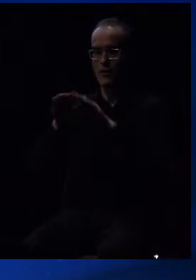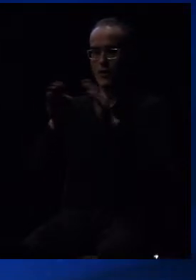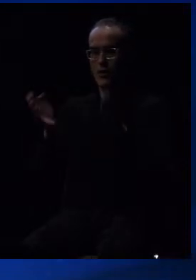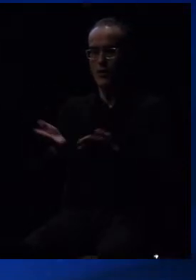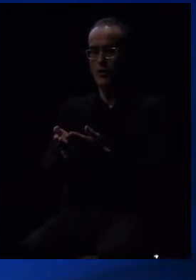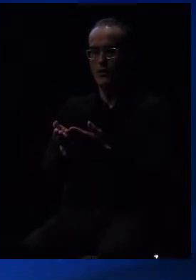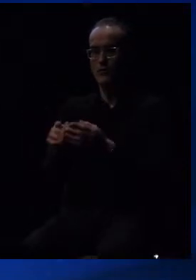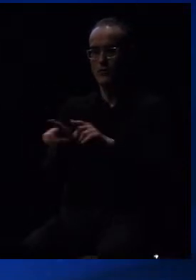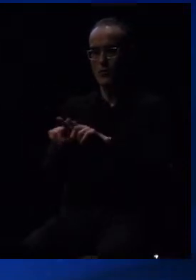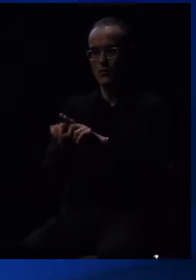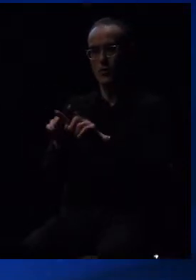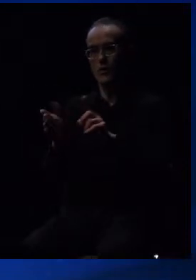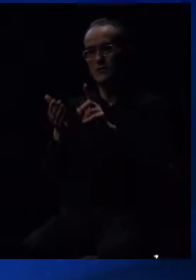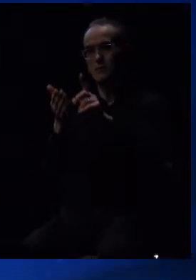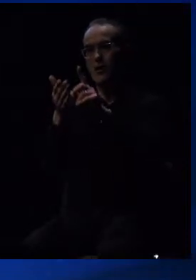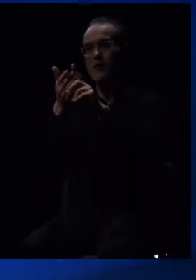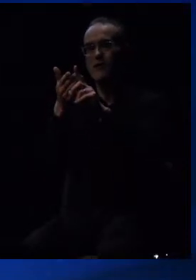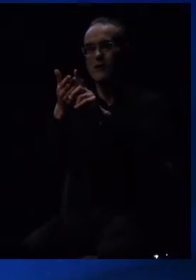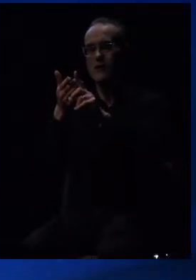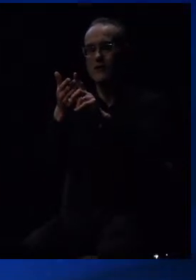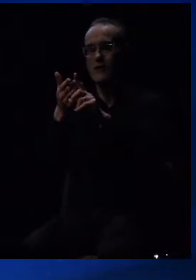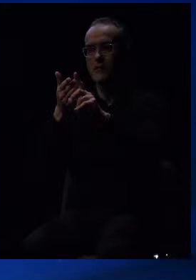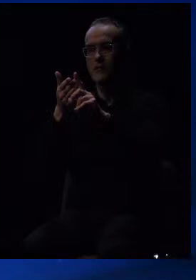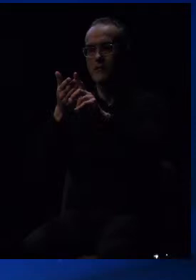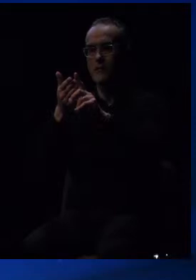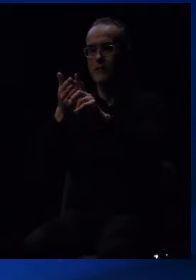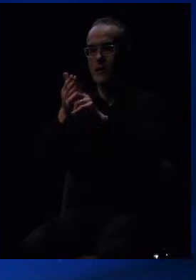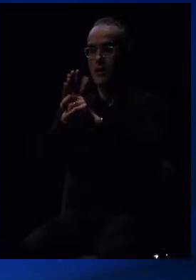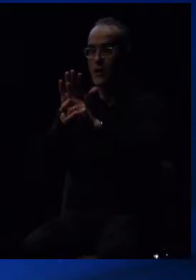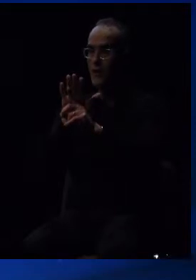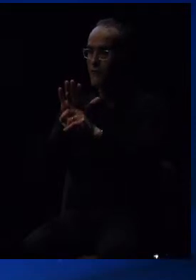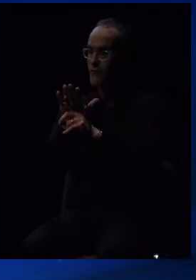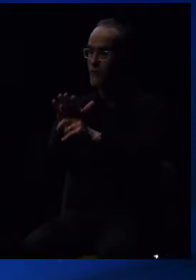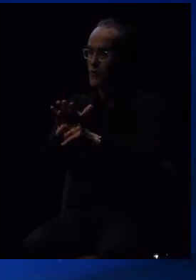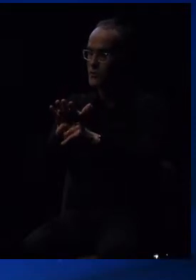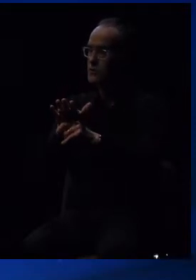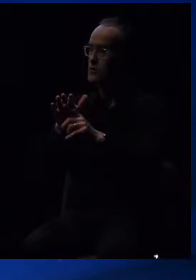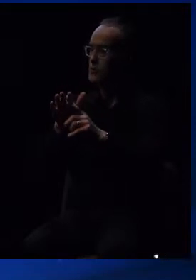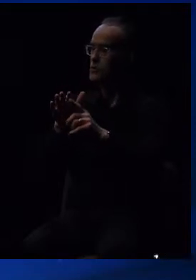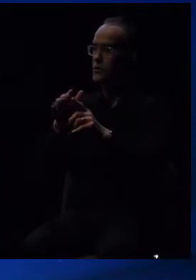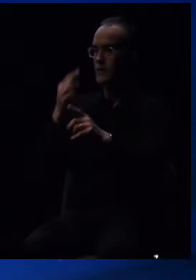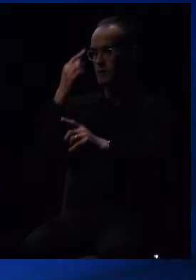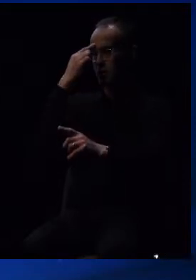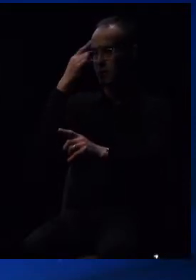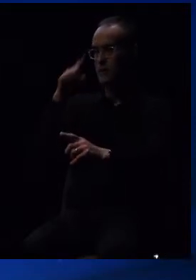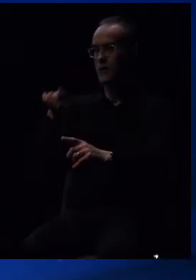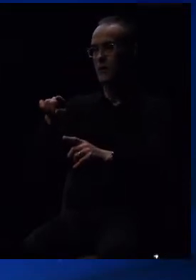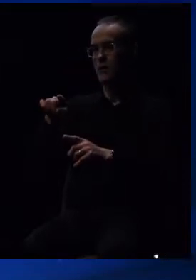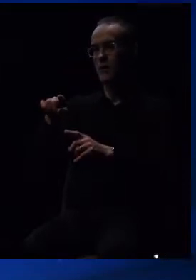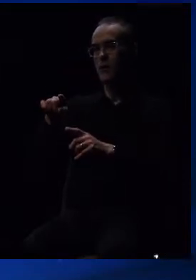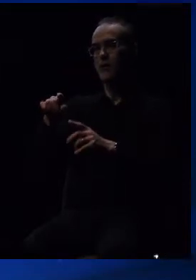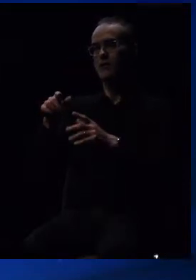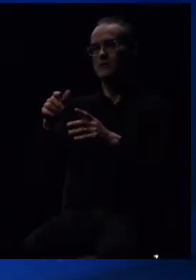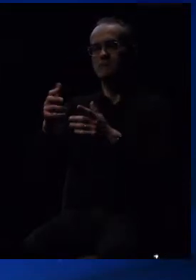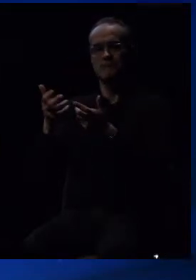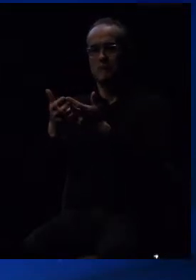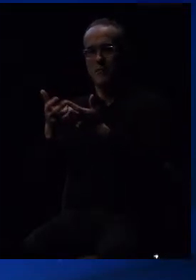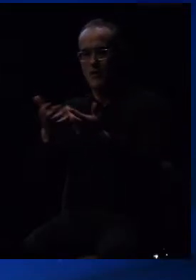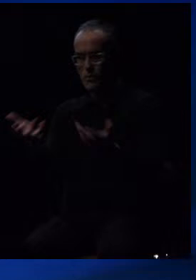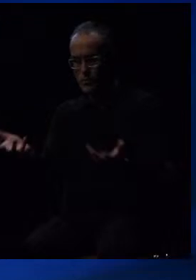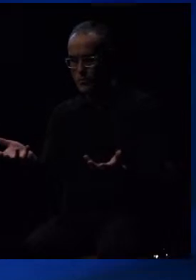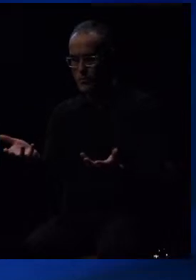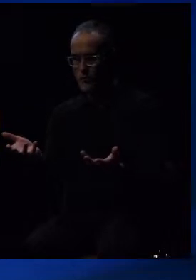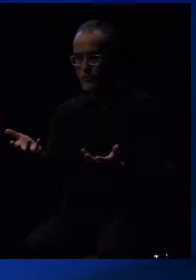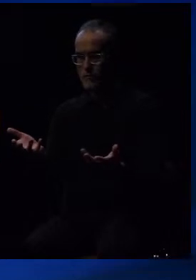inspiring, and it is pushing you forward as a colorist to explore the limits and to get to them,